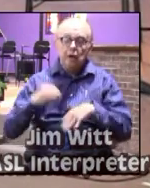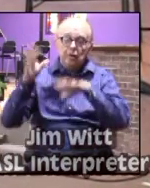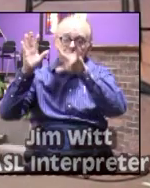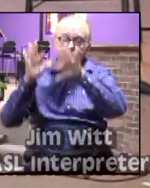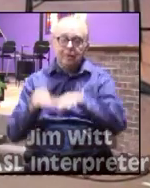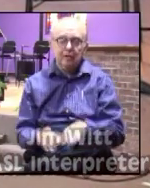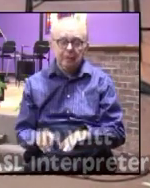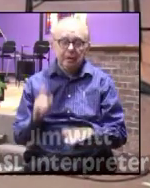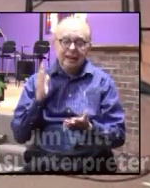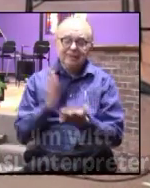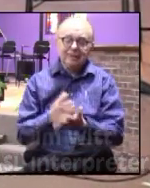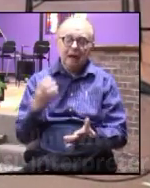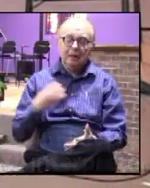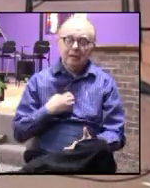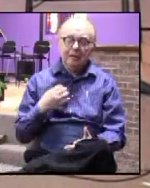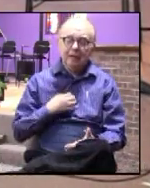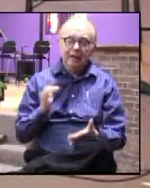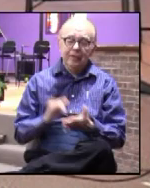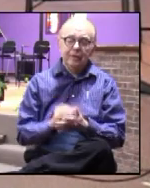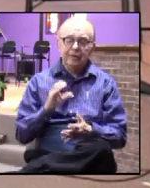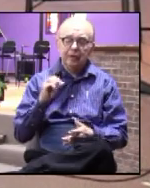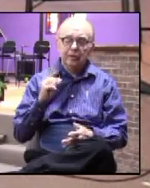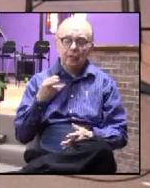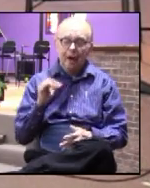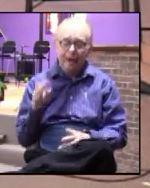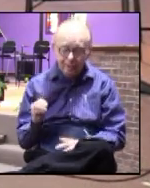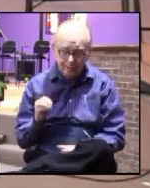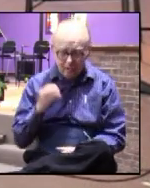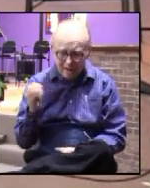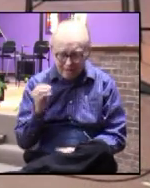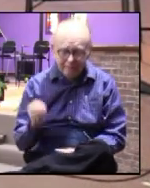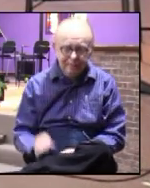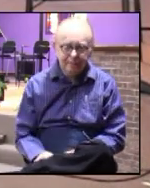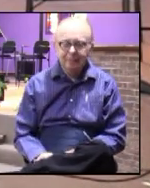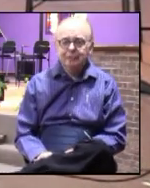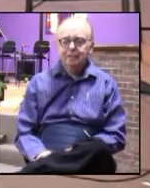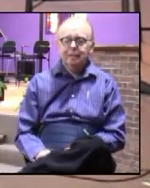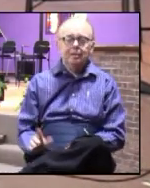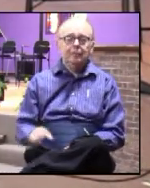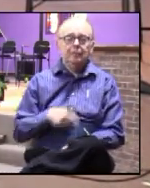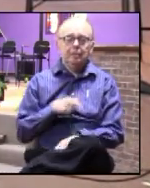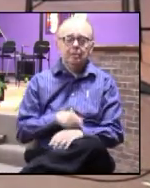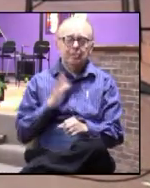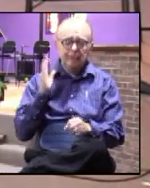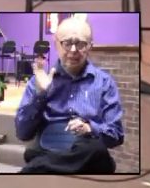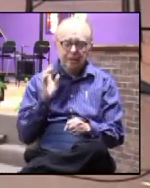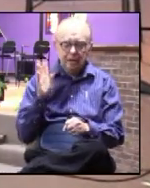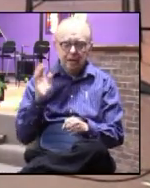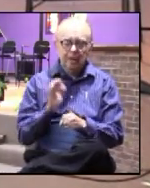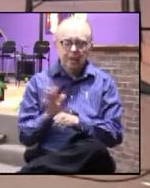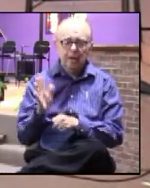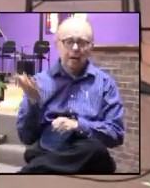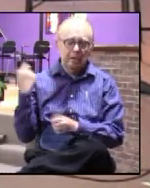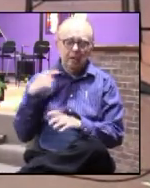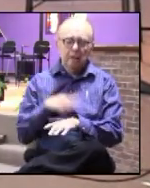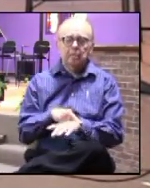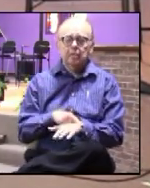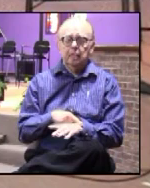quit complaining. This is Ohio. I mean, you've been here long enough to get used to it. Last night